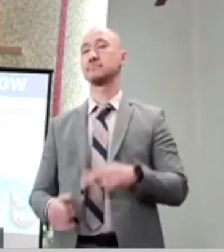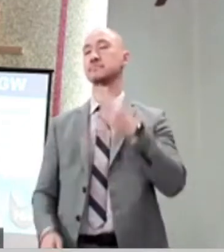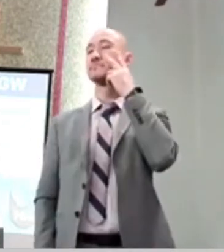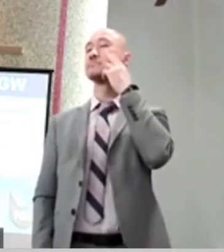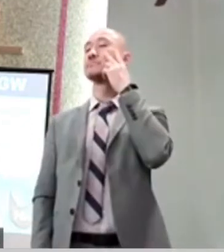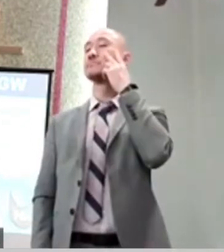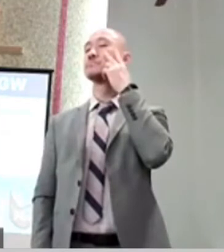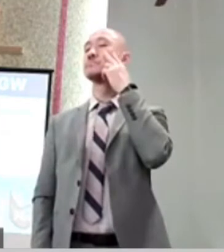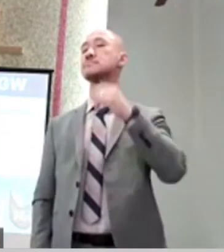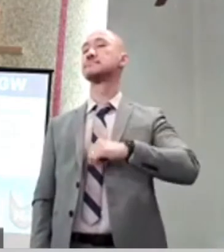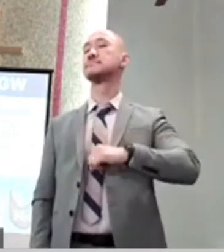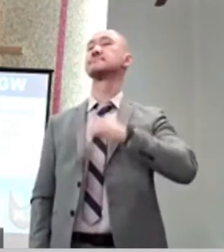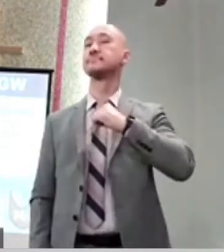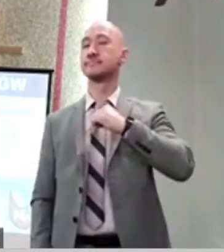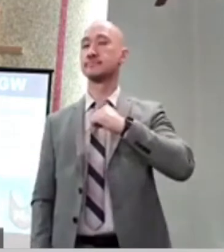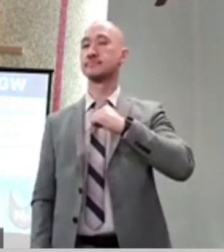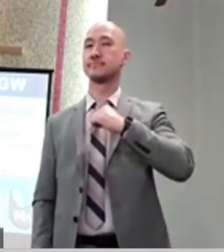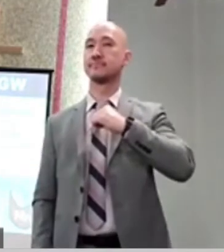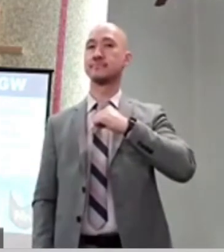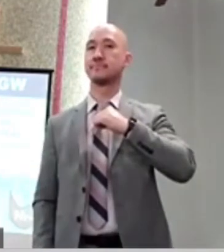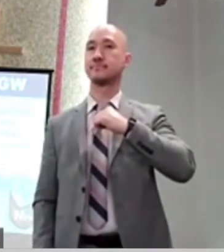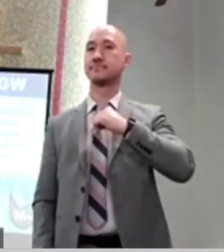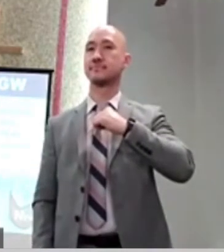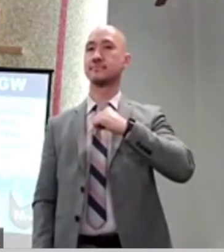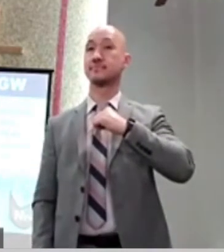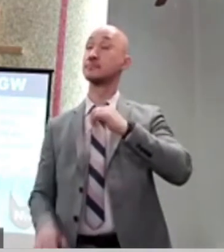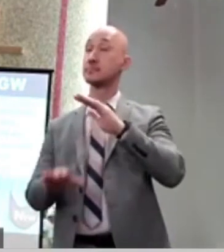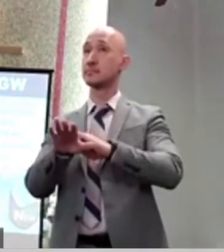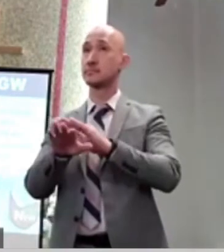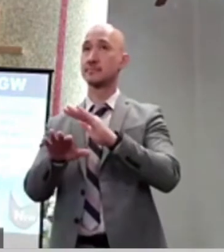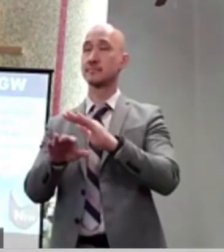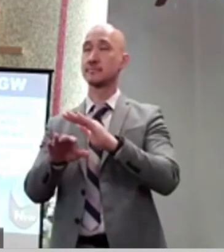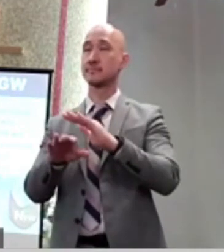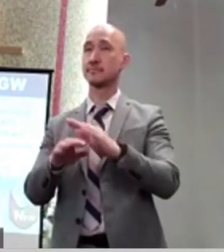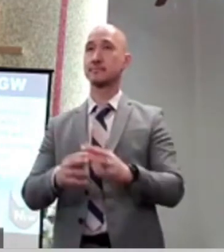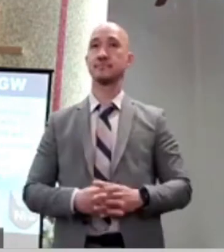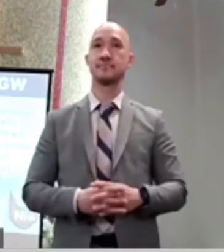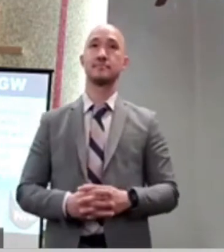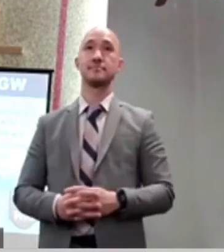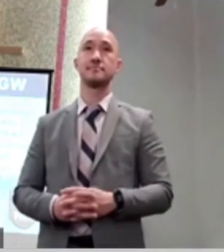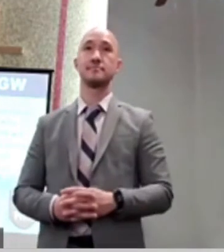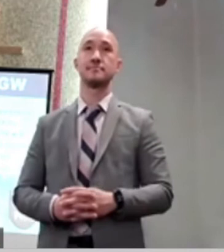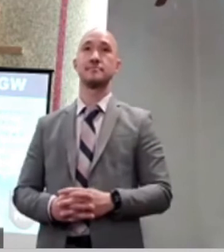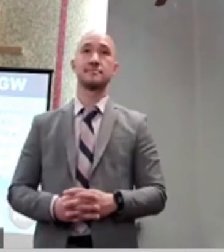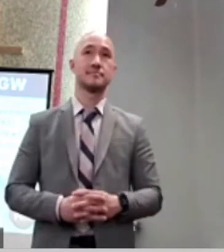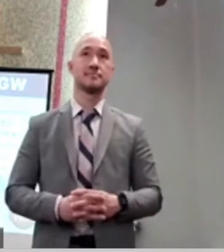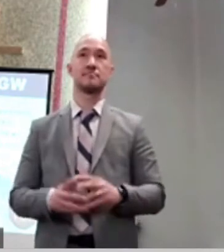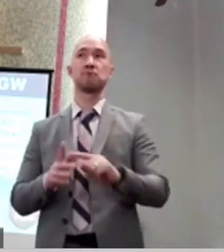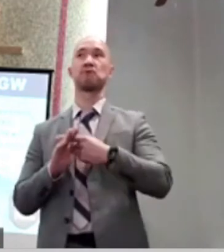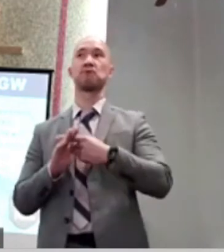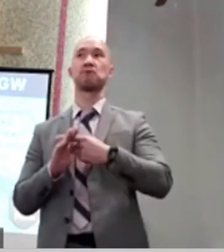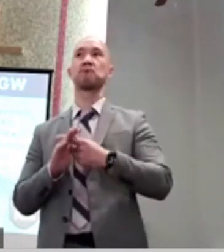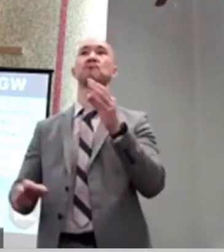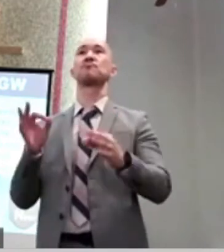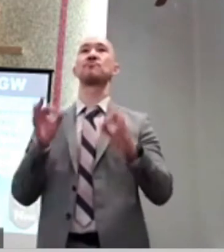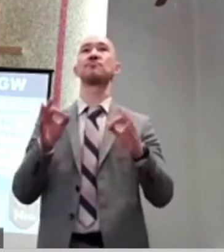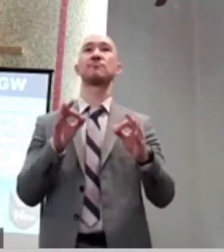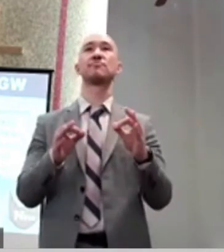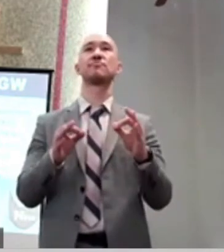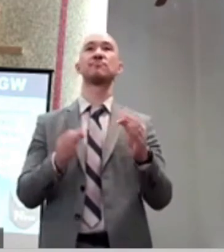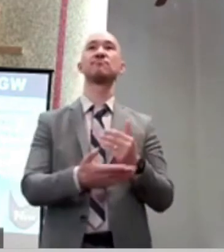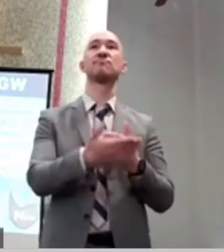that you are out of bounds with God. You start becoming critical. Oh, they're